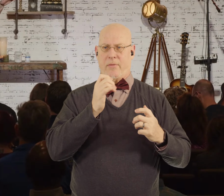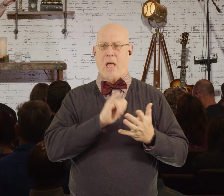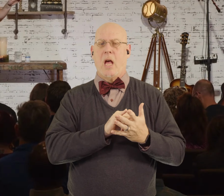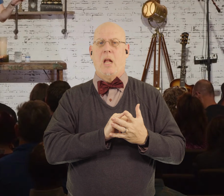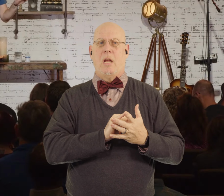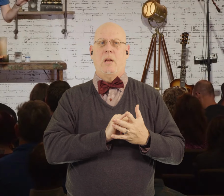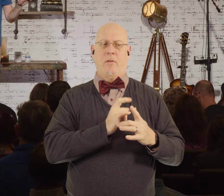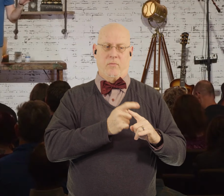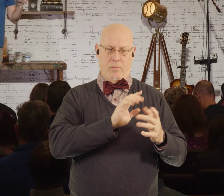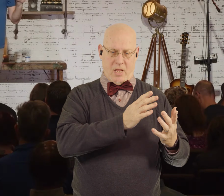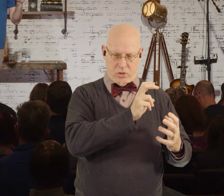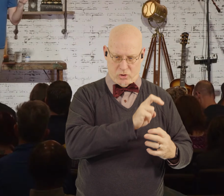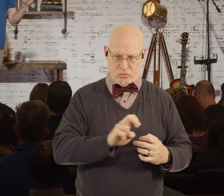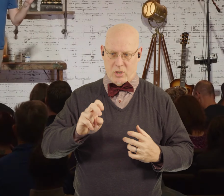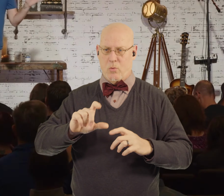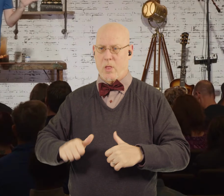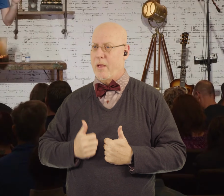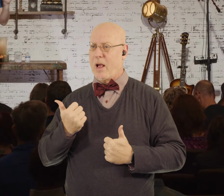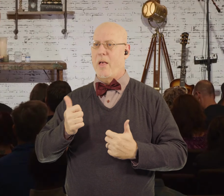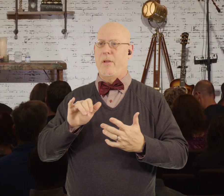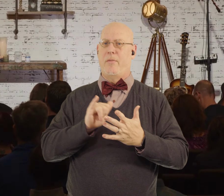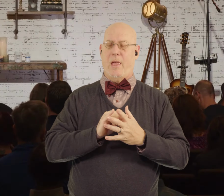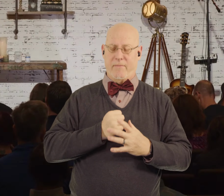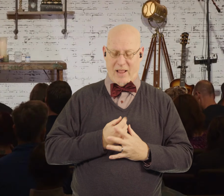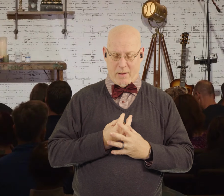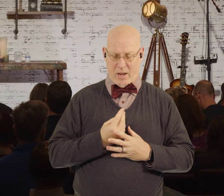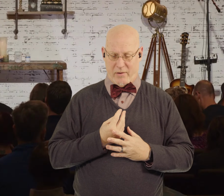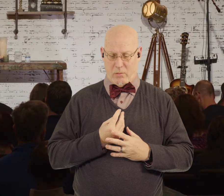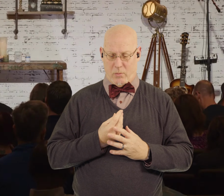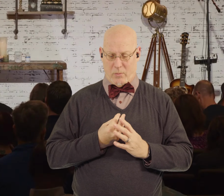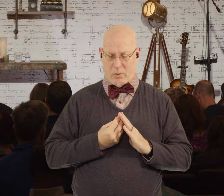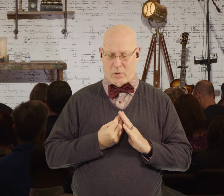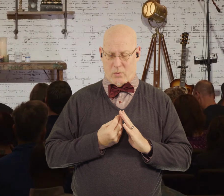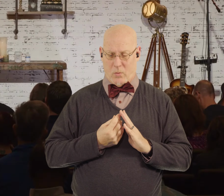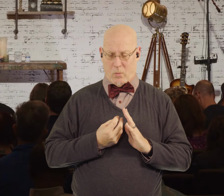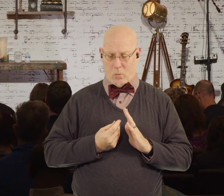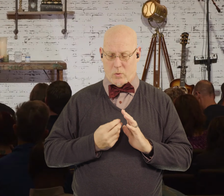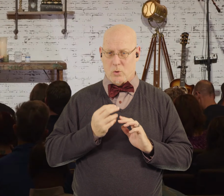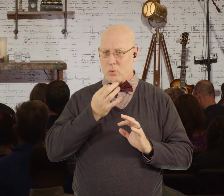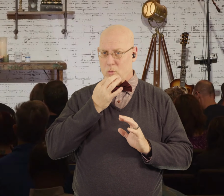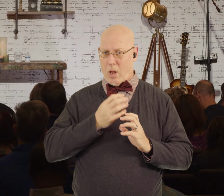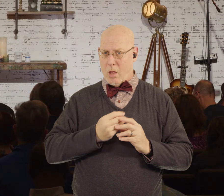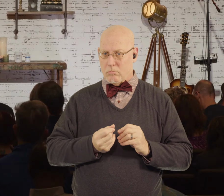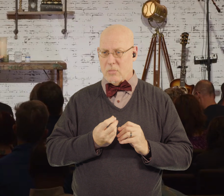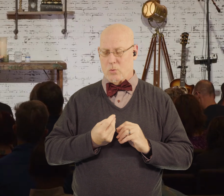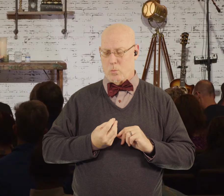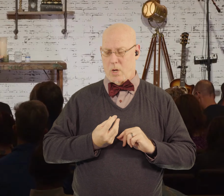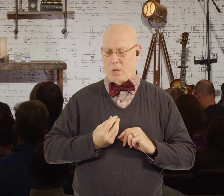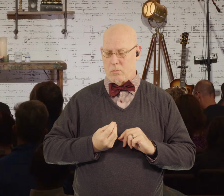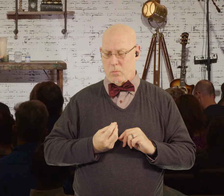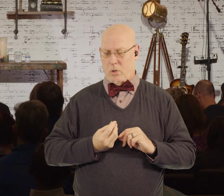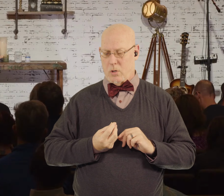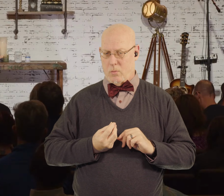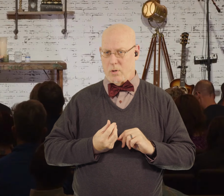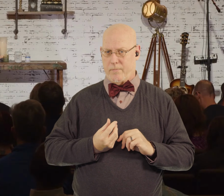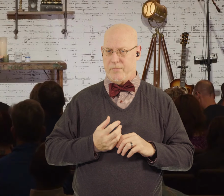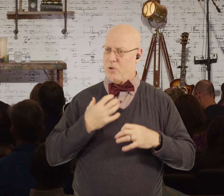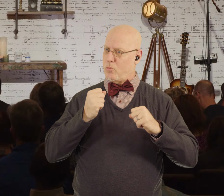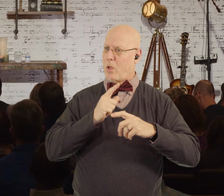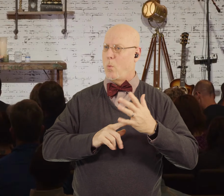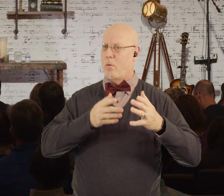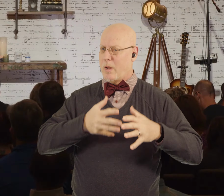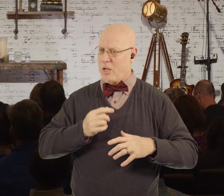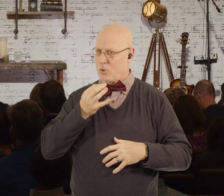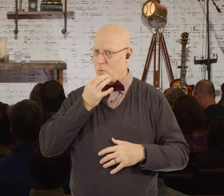pray that it would, where you would come from death to life. Then there are others who the flame is flickering. It's about to go out. That's who he says to